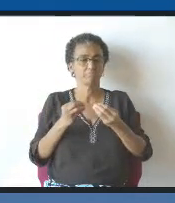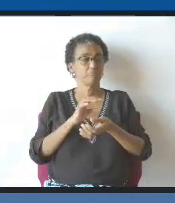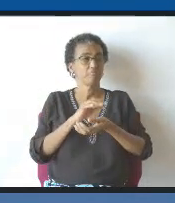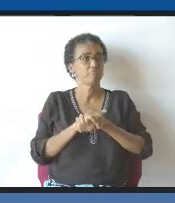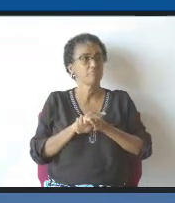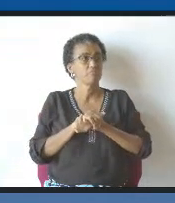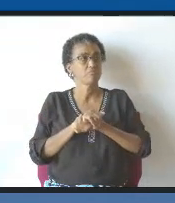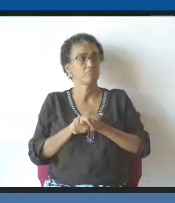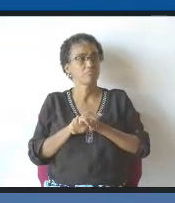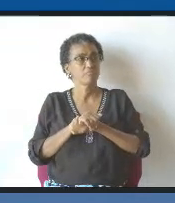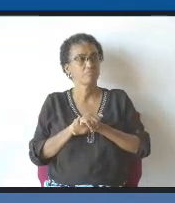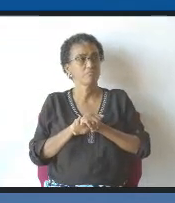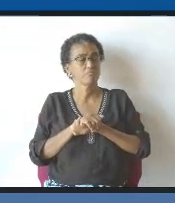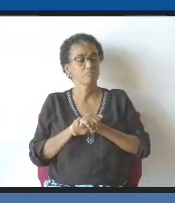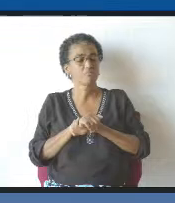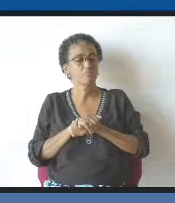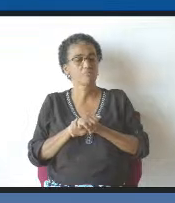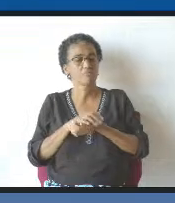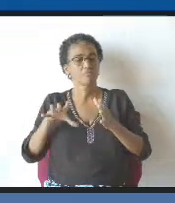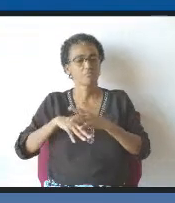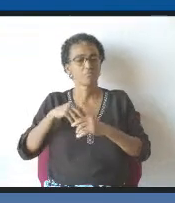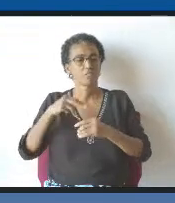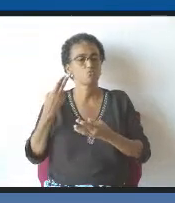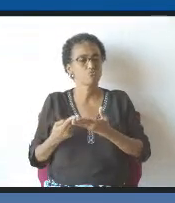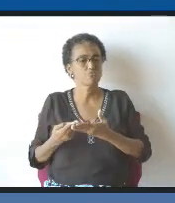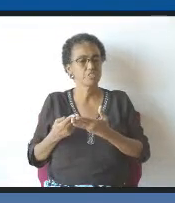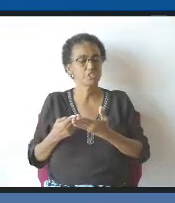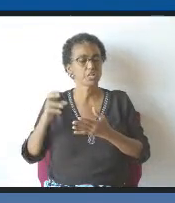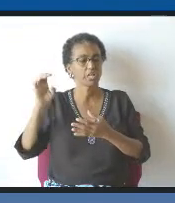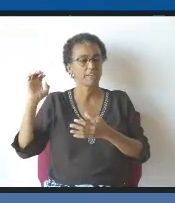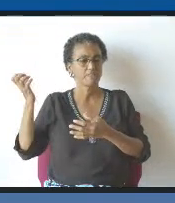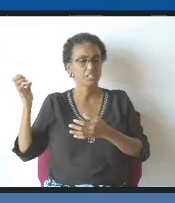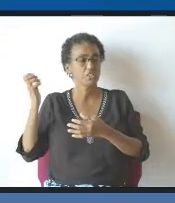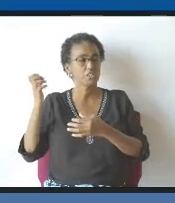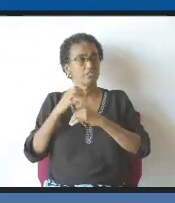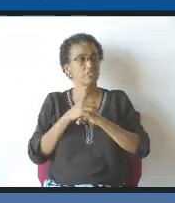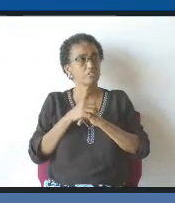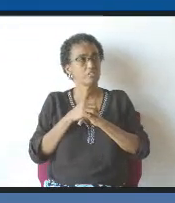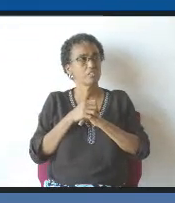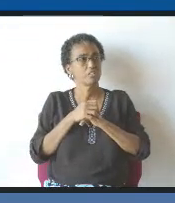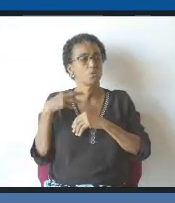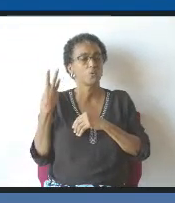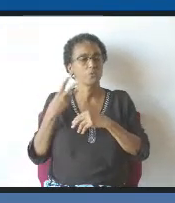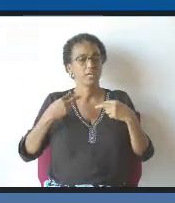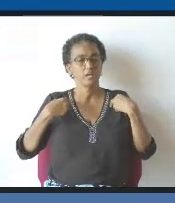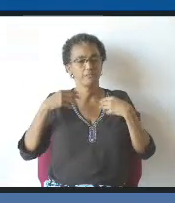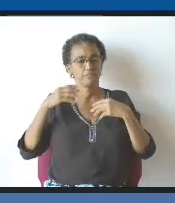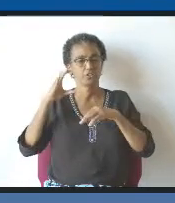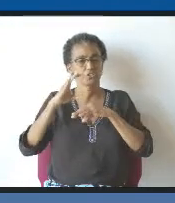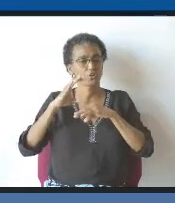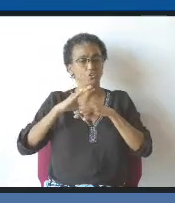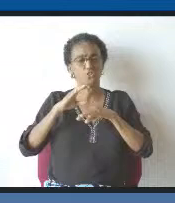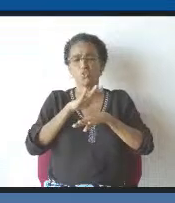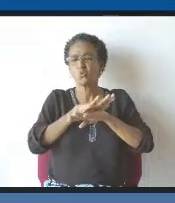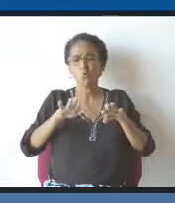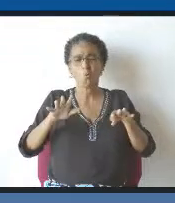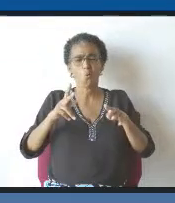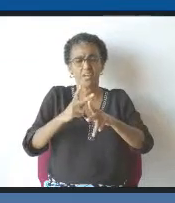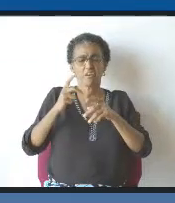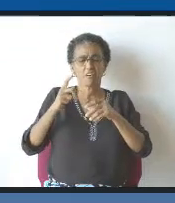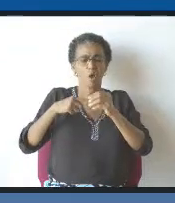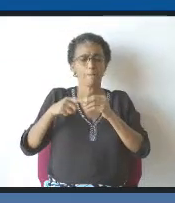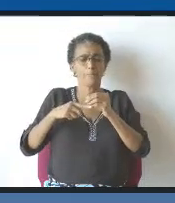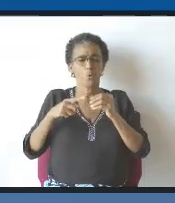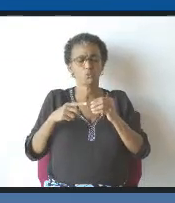as a church is outreach, evangelism and outreach. And if a church doesn't care about outreach or engage in